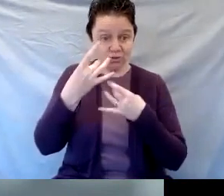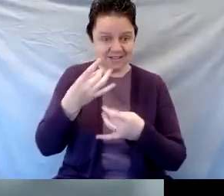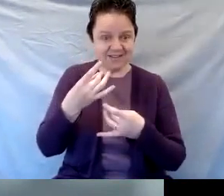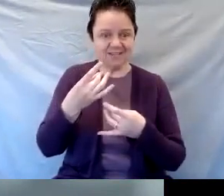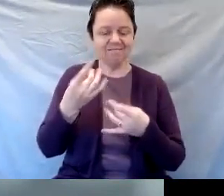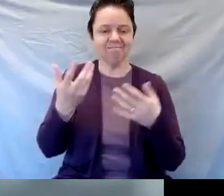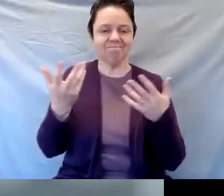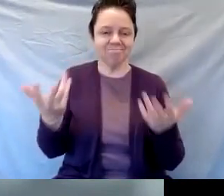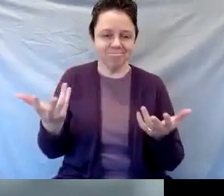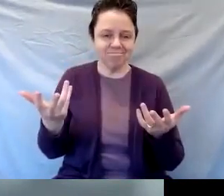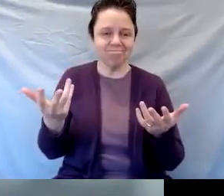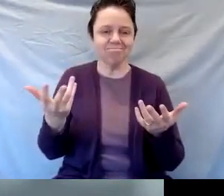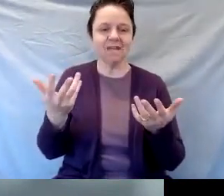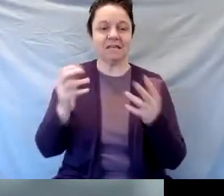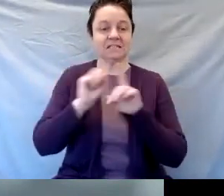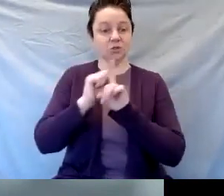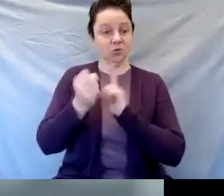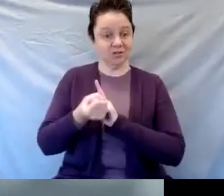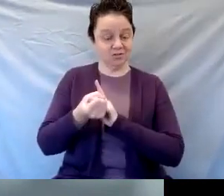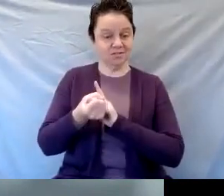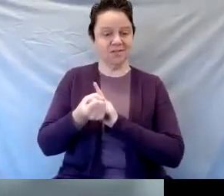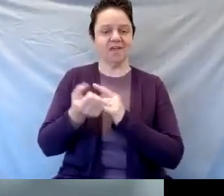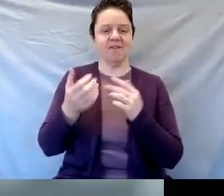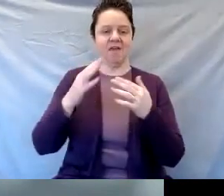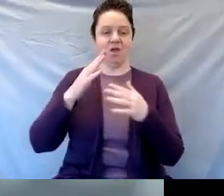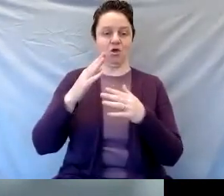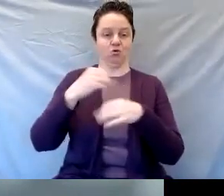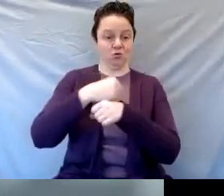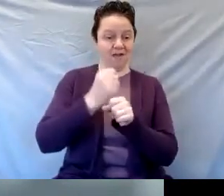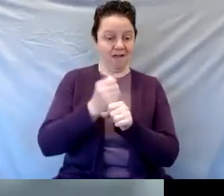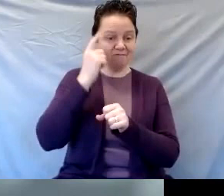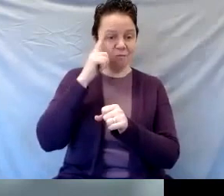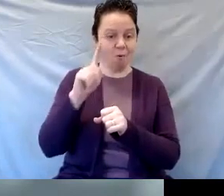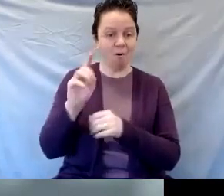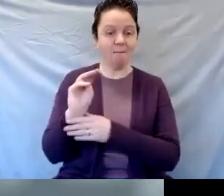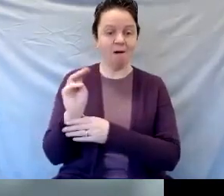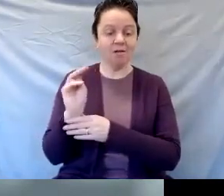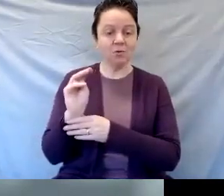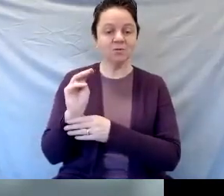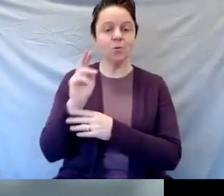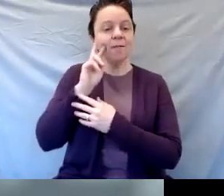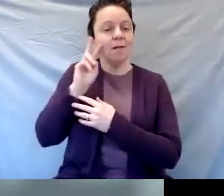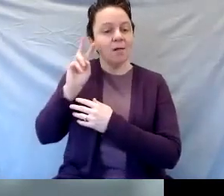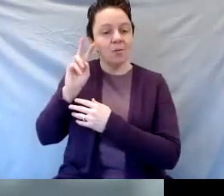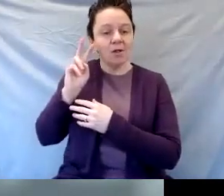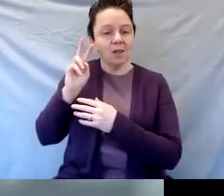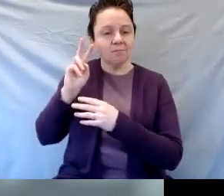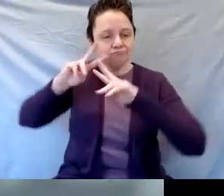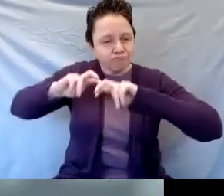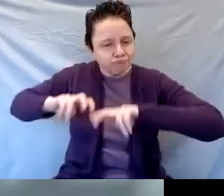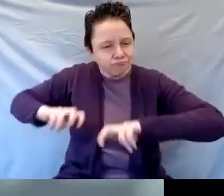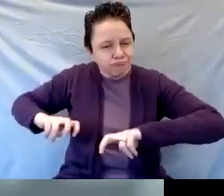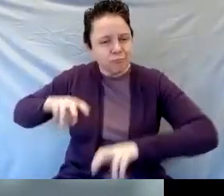they have some pretty interesting situations that they kind of create for molecules. So we're going to look at polar molecules and see why,